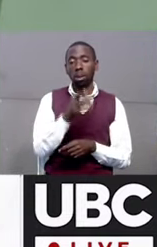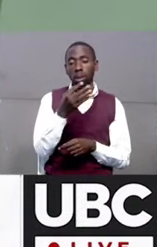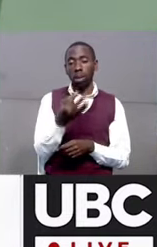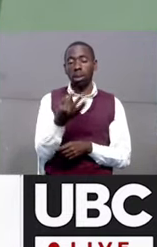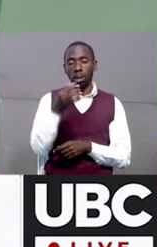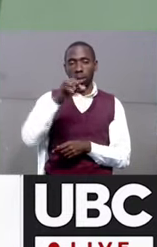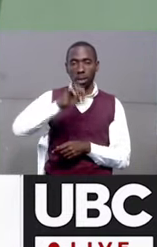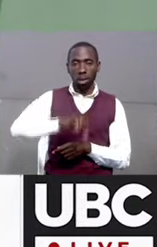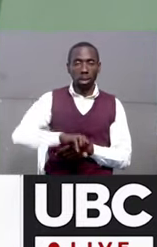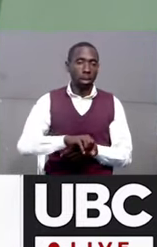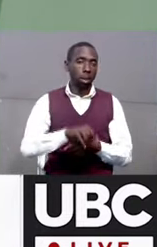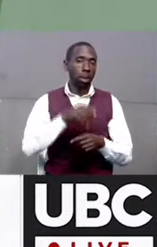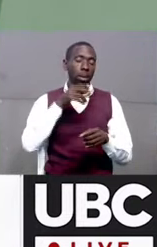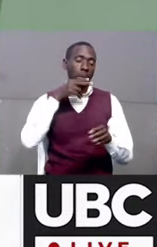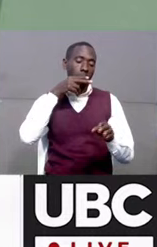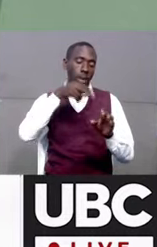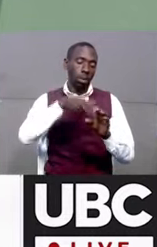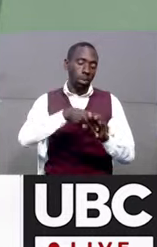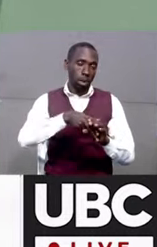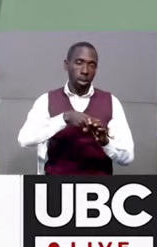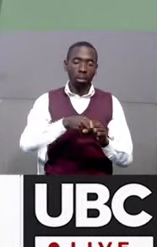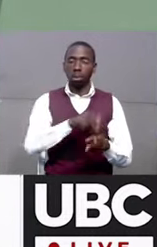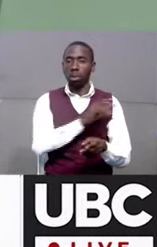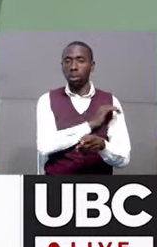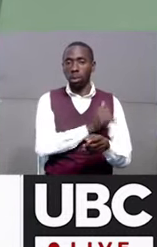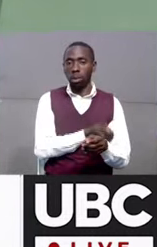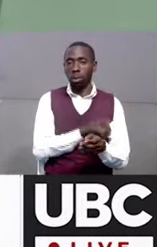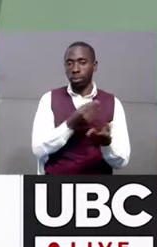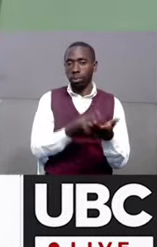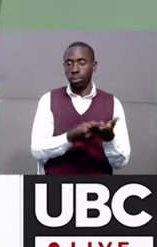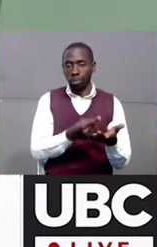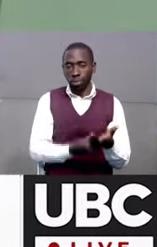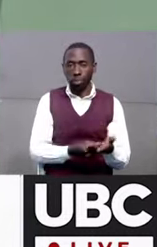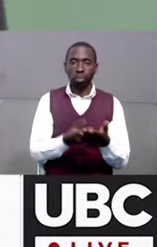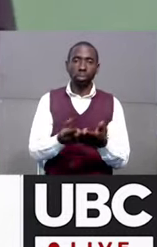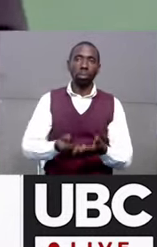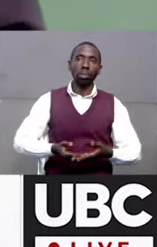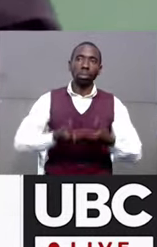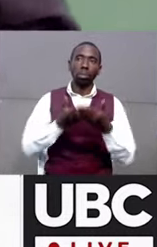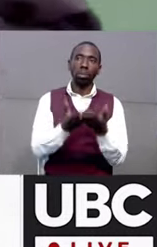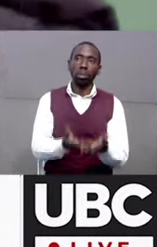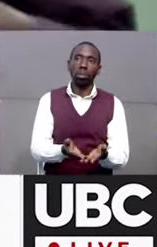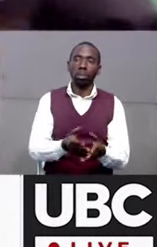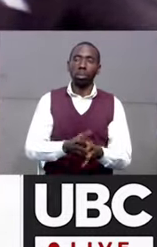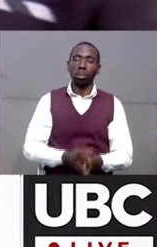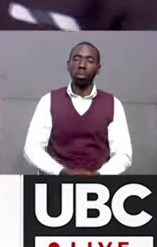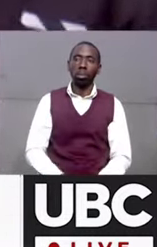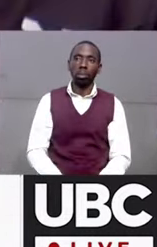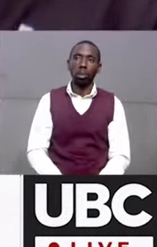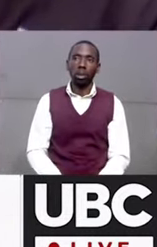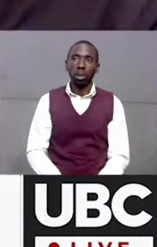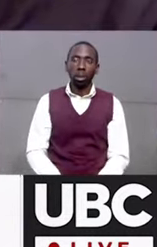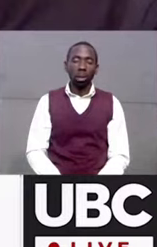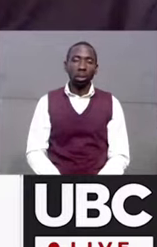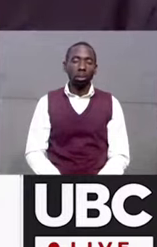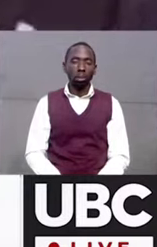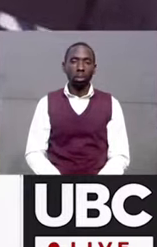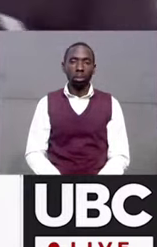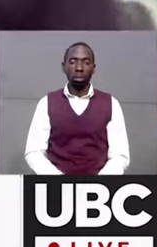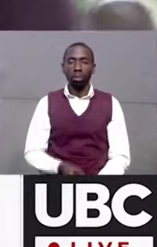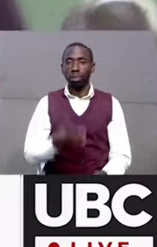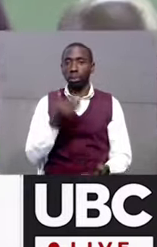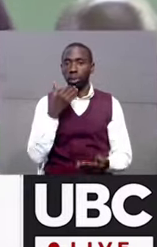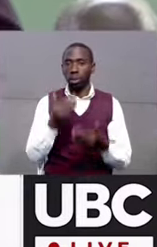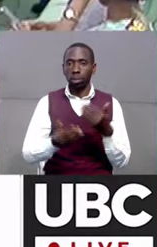139, Petroleum Authority of Uganda. I submit, Honorable Speaker. Thank you. It